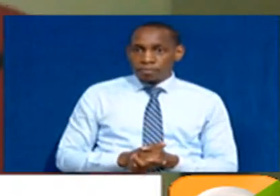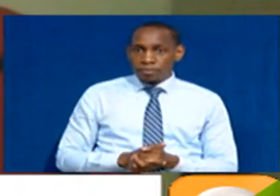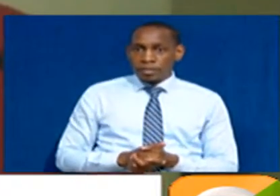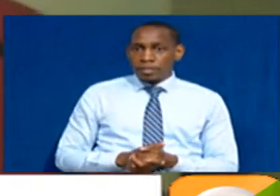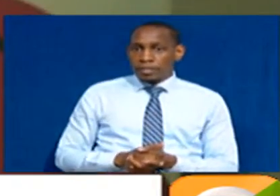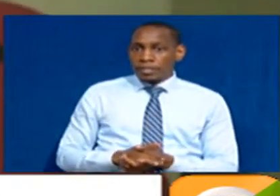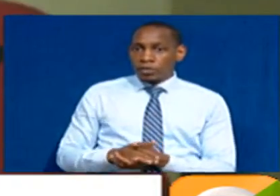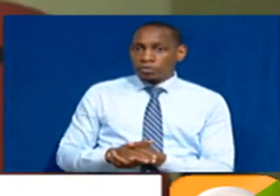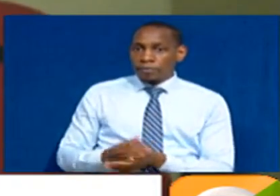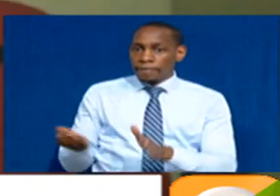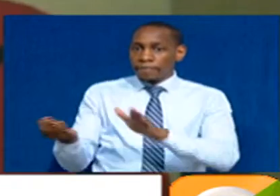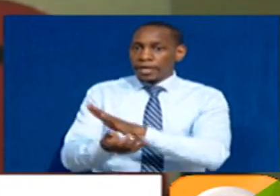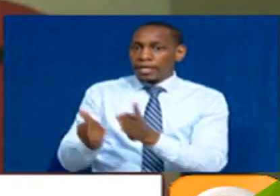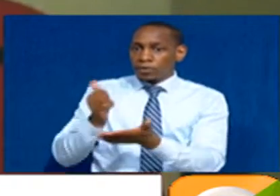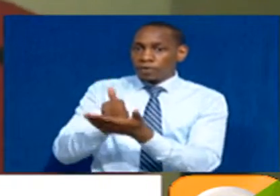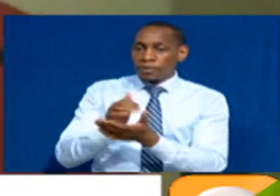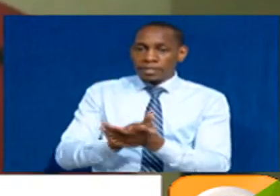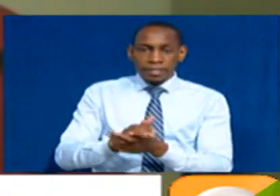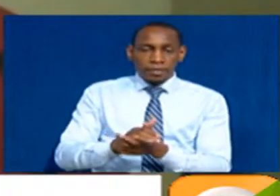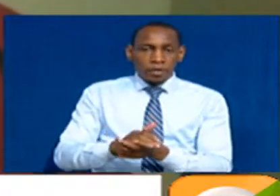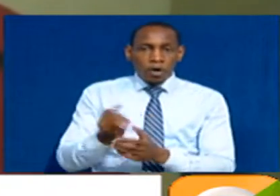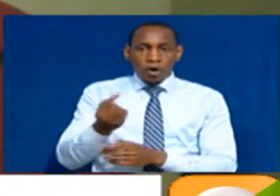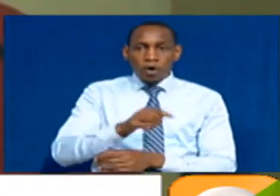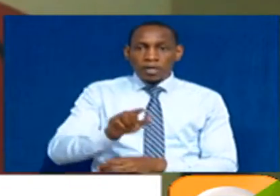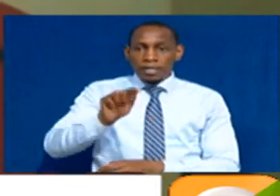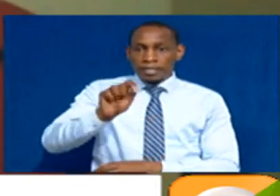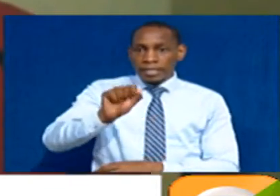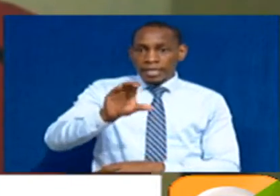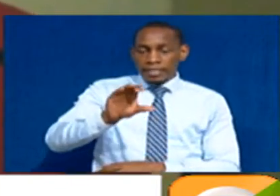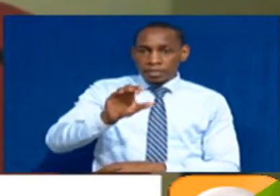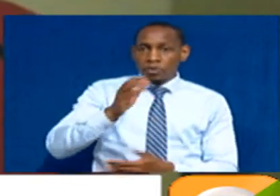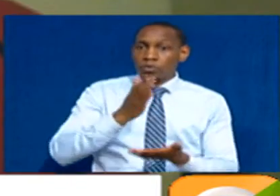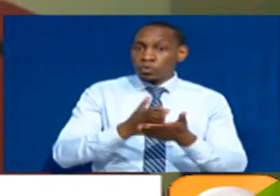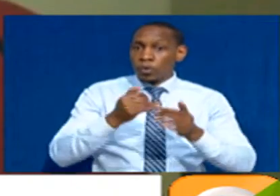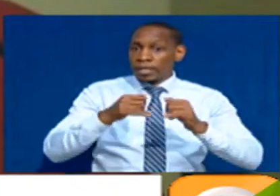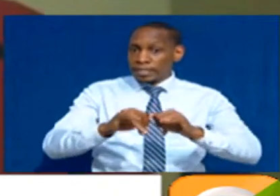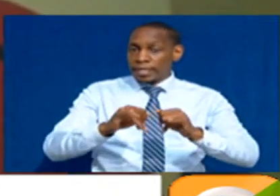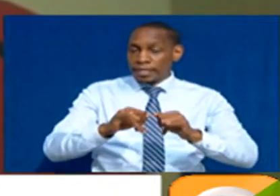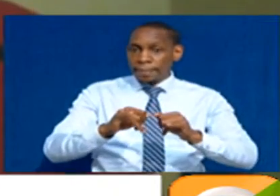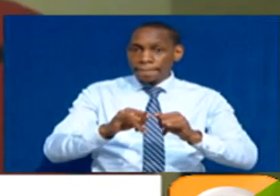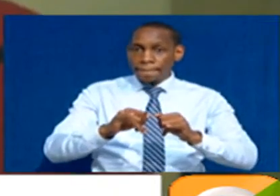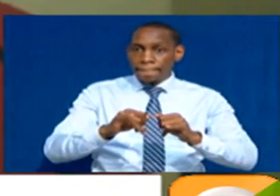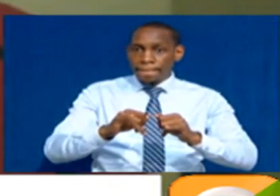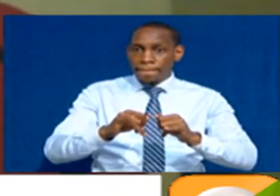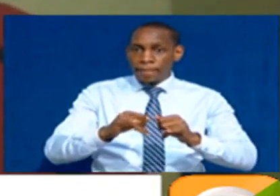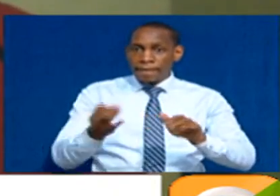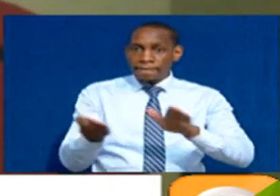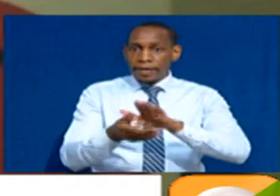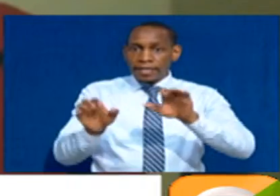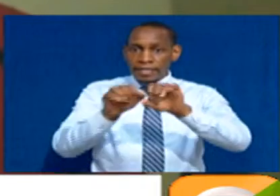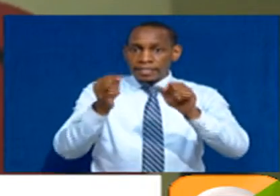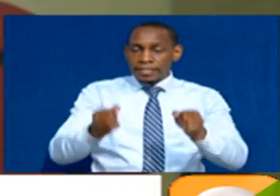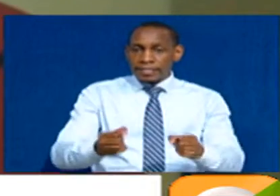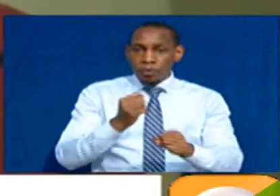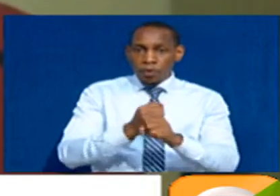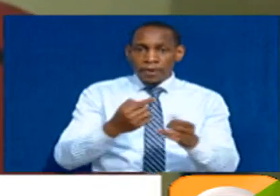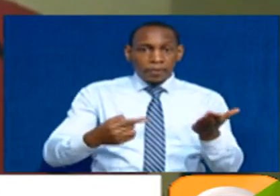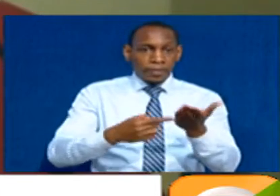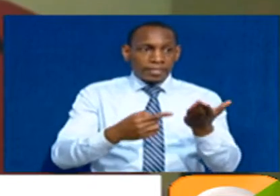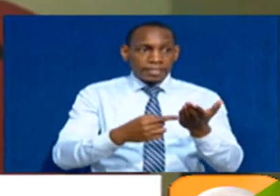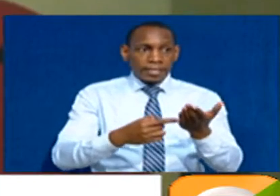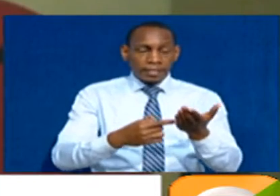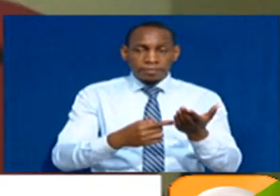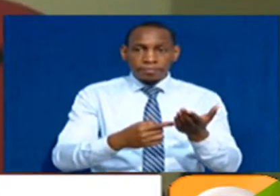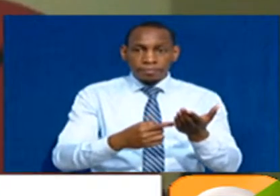in an office somewhere. I think I only heard of the Teacher Service Commission who once tried to actually put that filing system, have it done